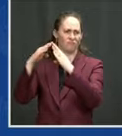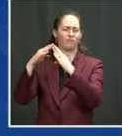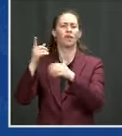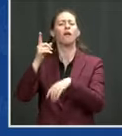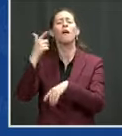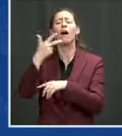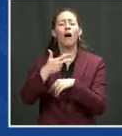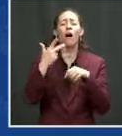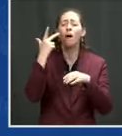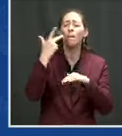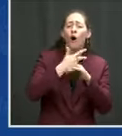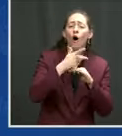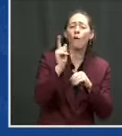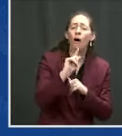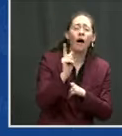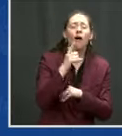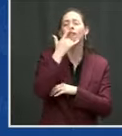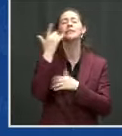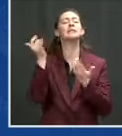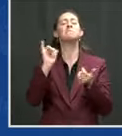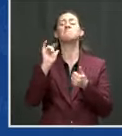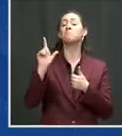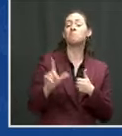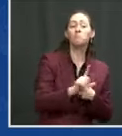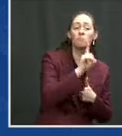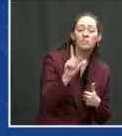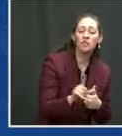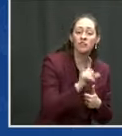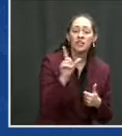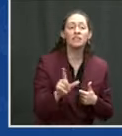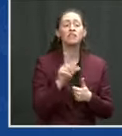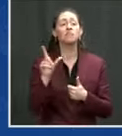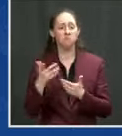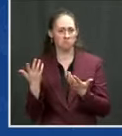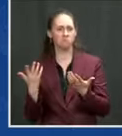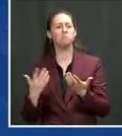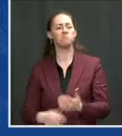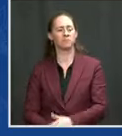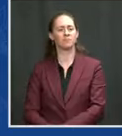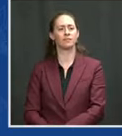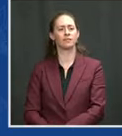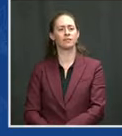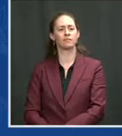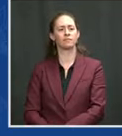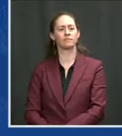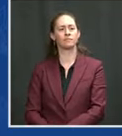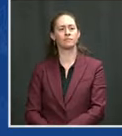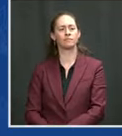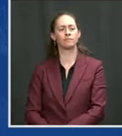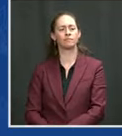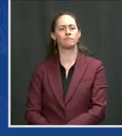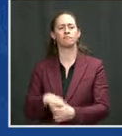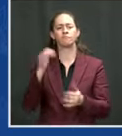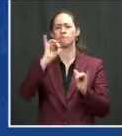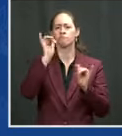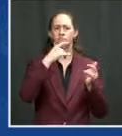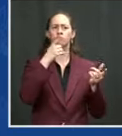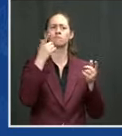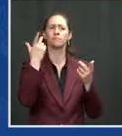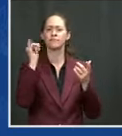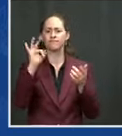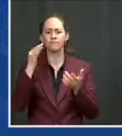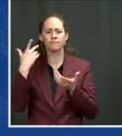mobile clinic as kind of the base to store and to bring the vaccine out. So it's going